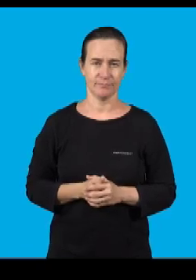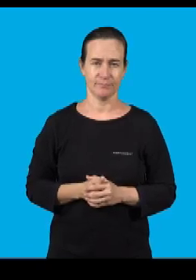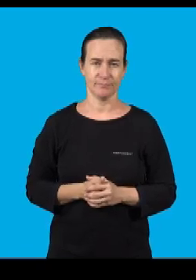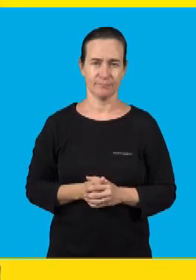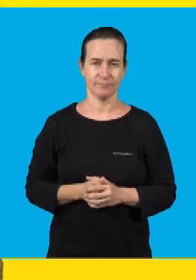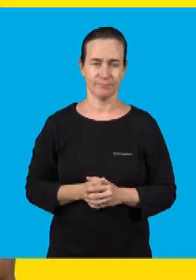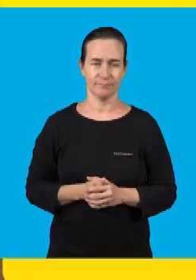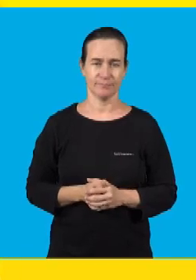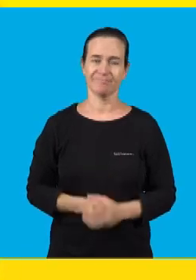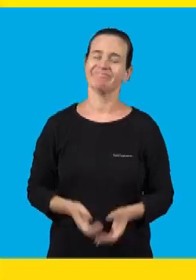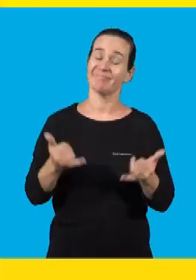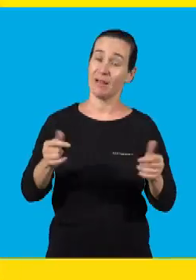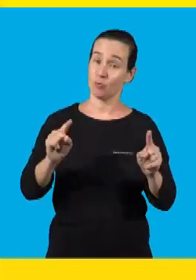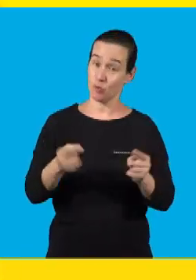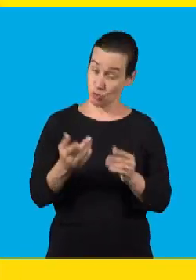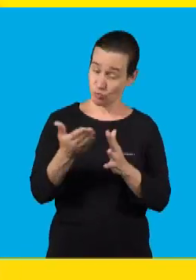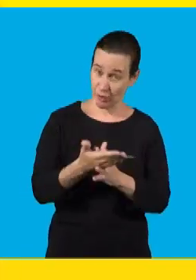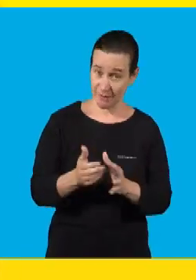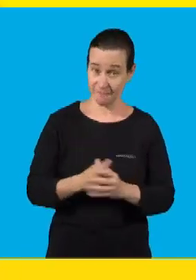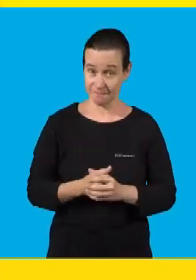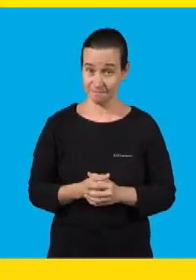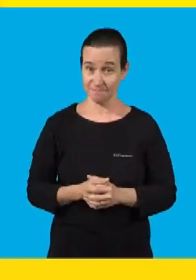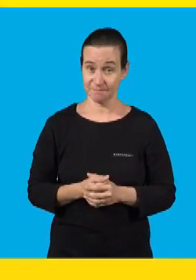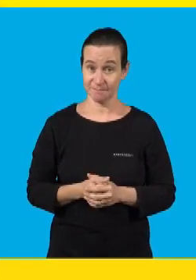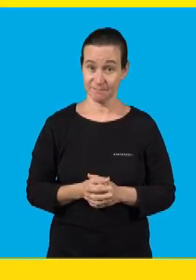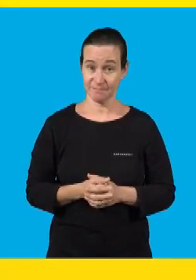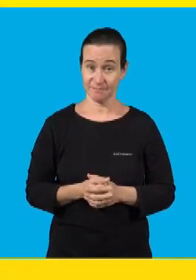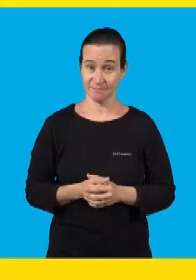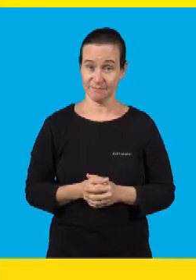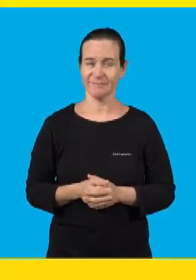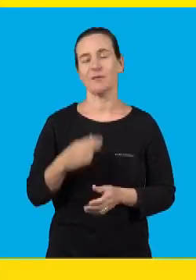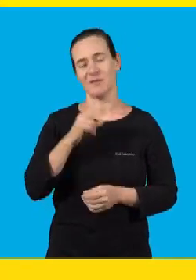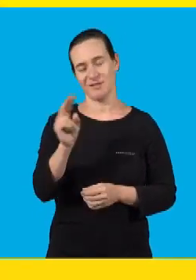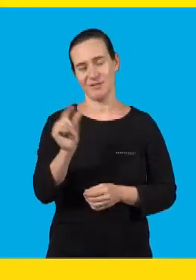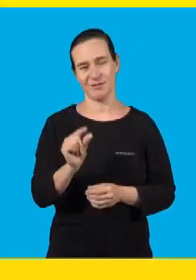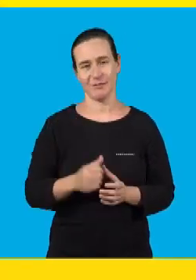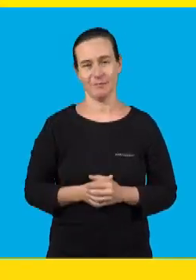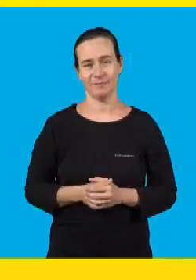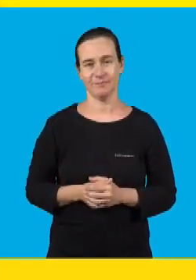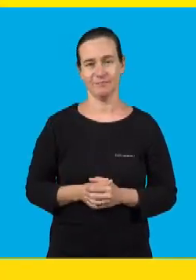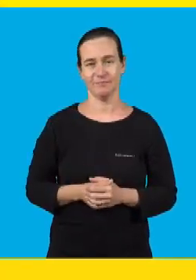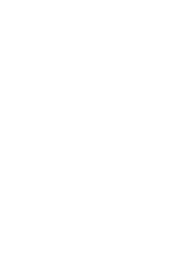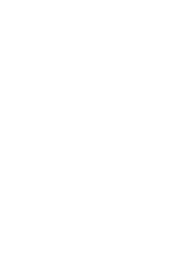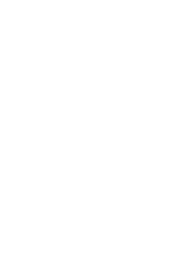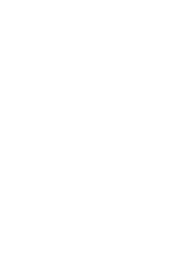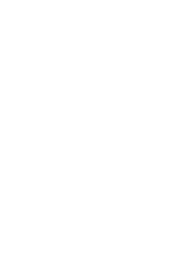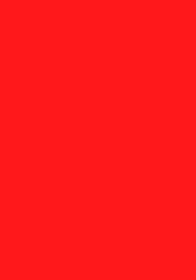arrest of a son. Learners, we are going to take a short ad break, and I will see you soon.